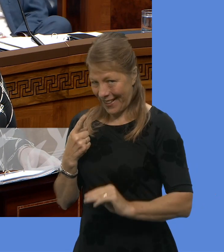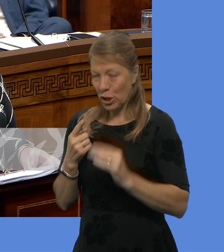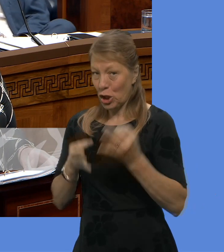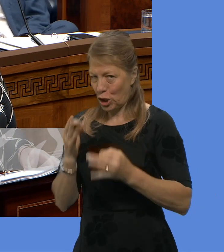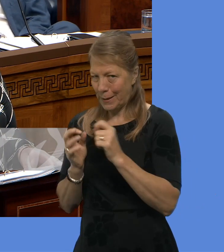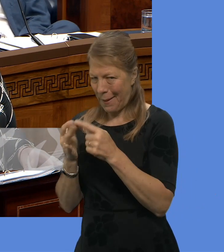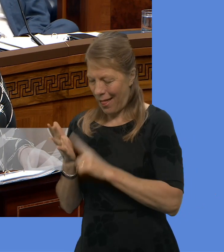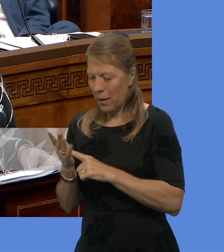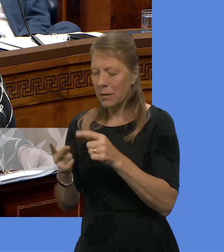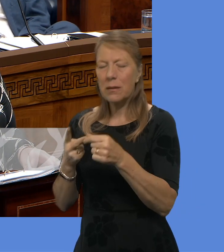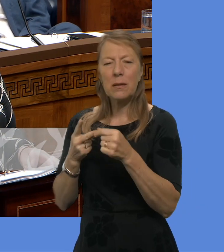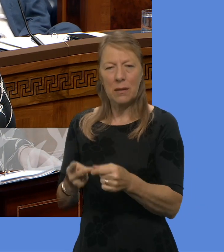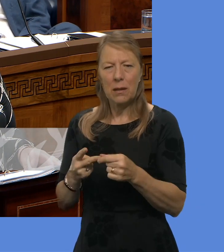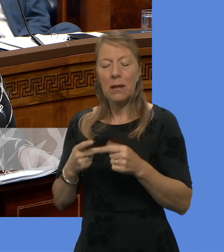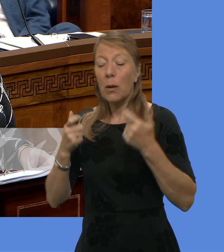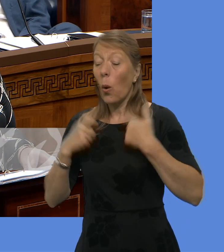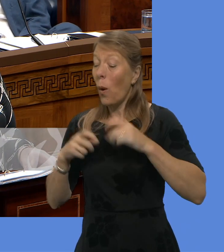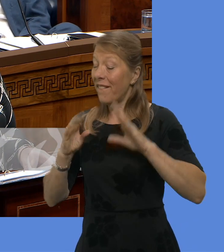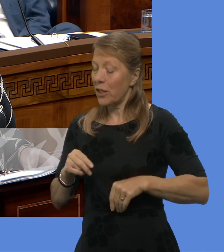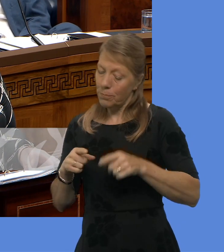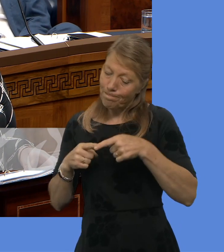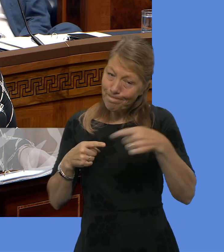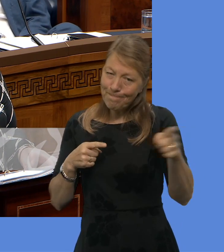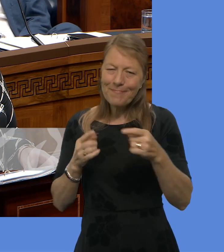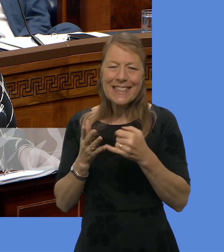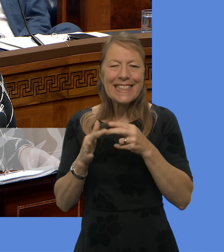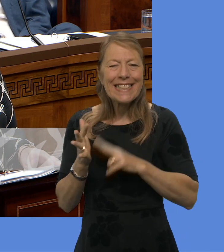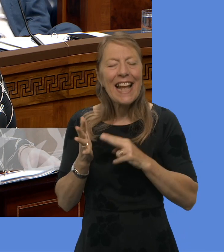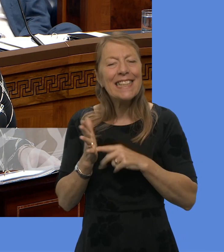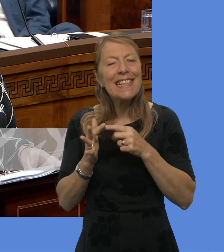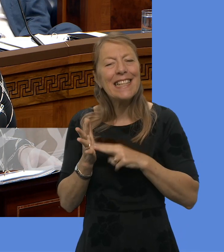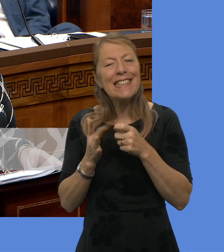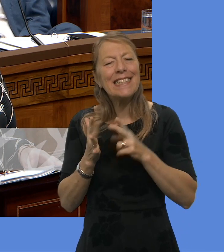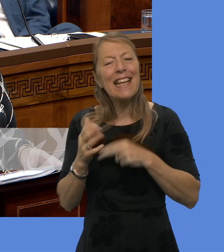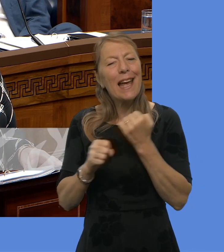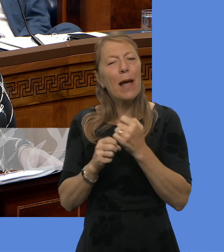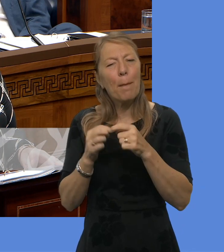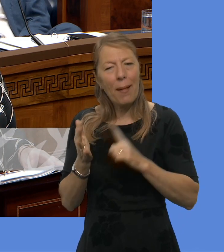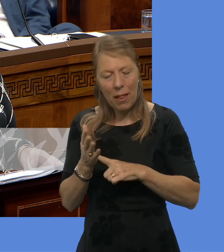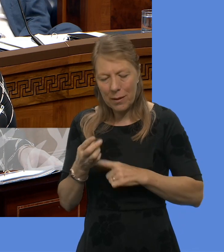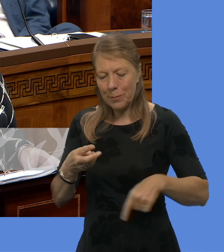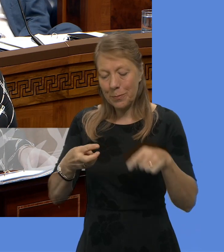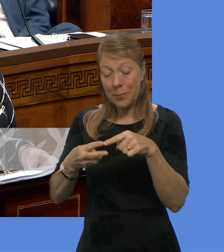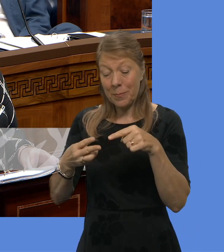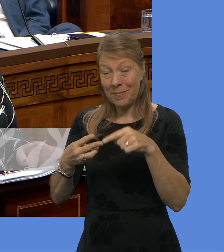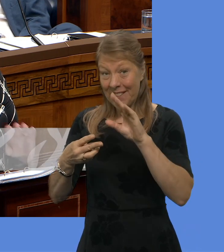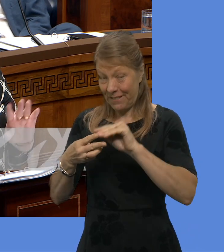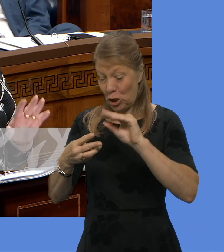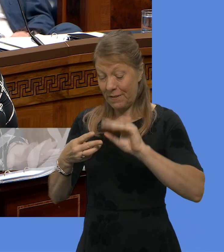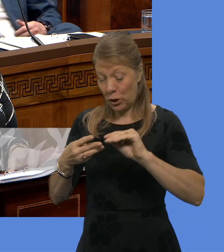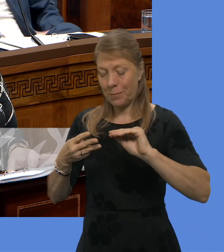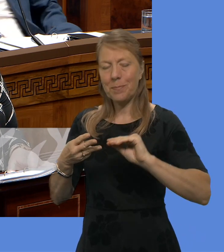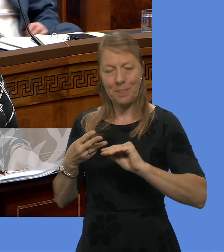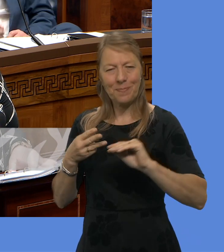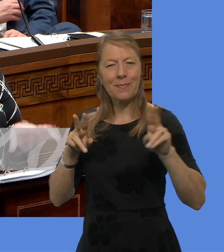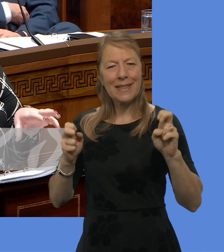when that is completed, we would hope to bring forward a Hate Crime and Victims Bill, which would include both the hate